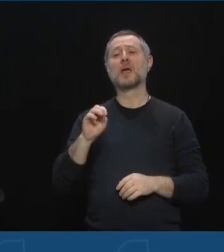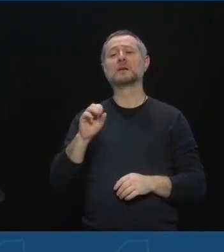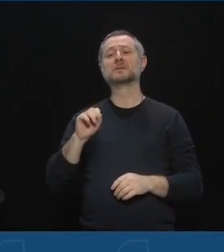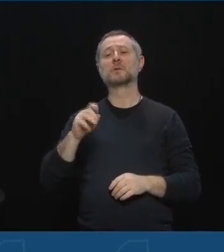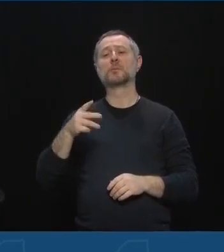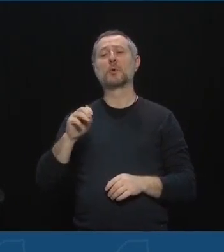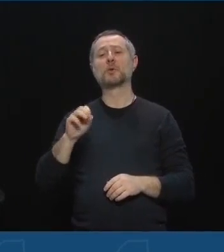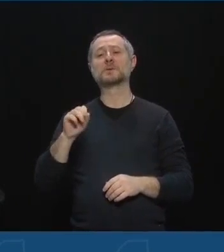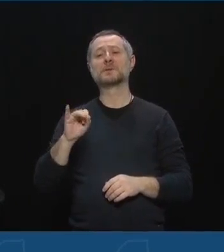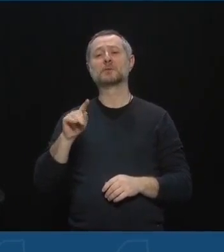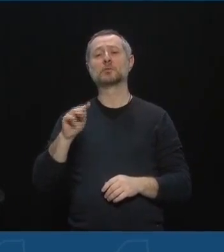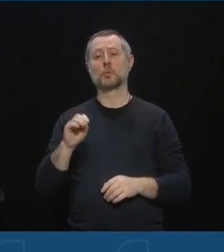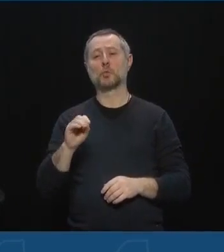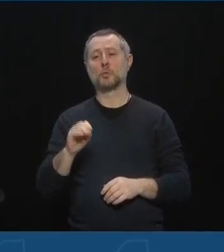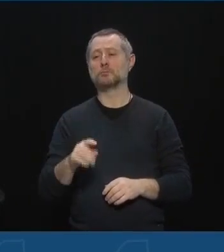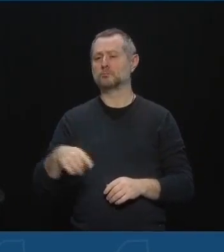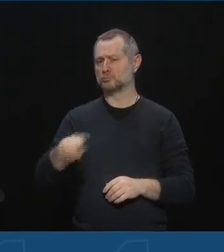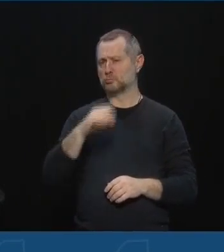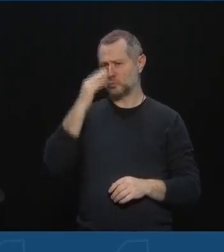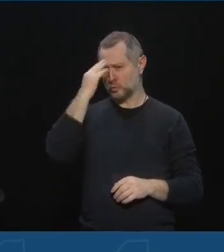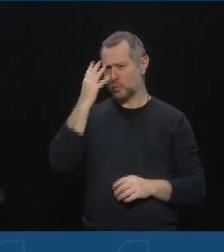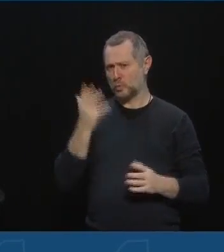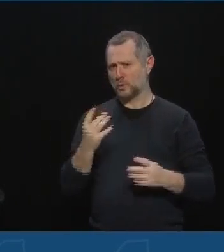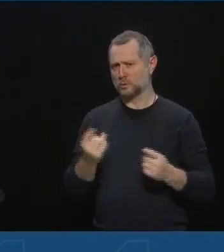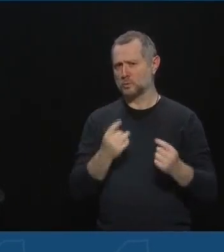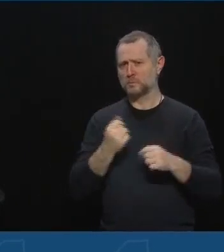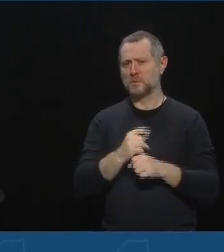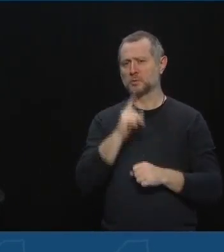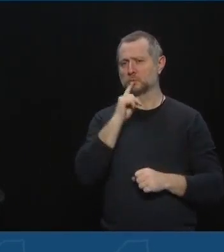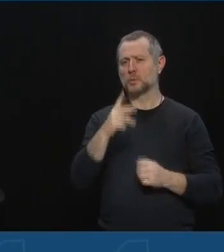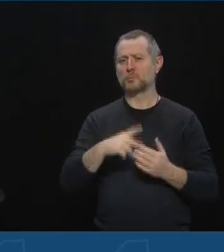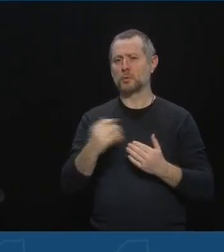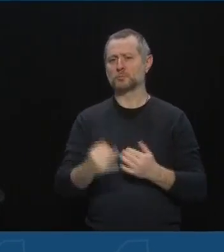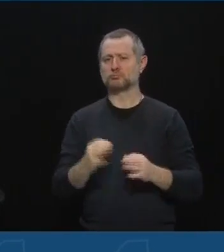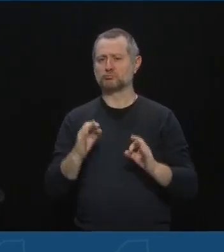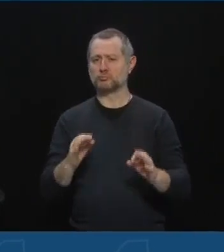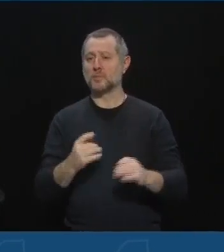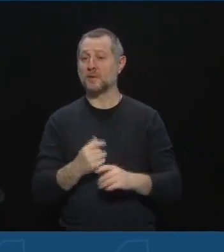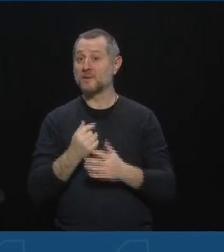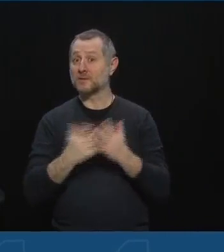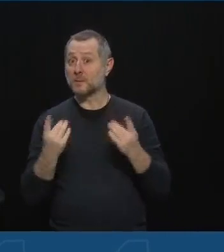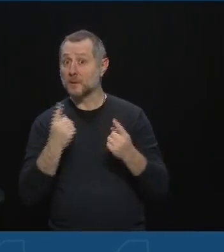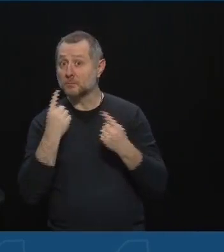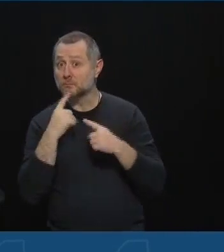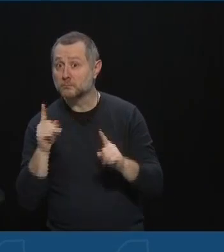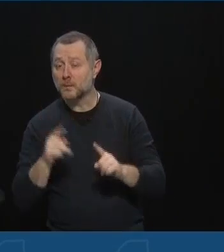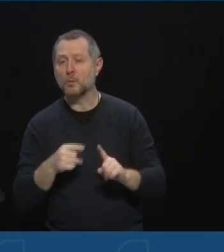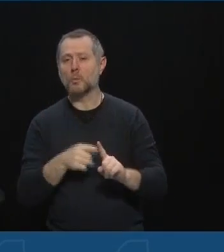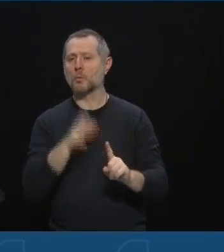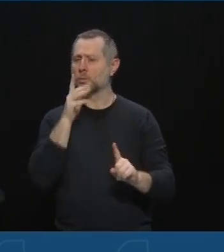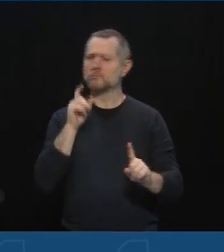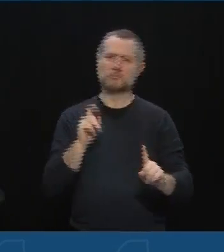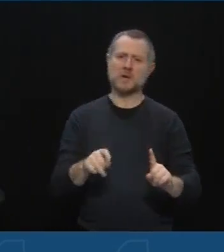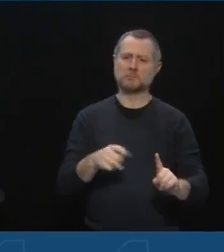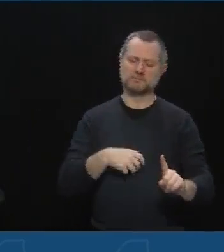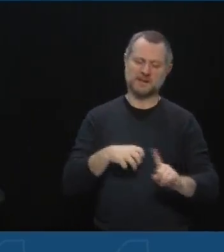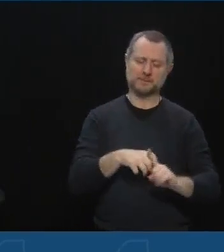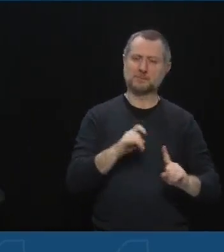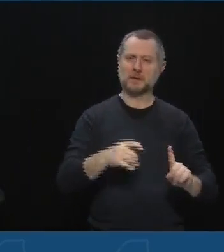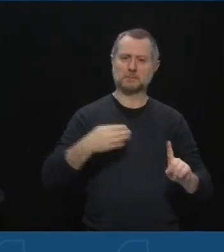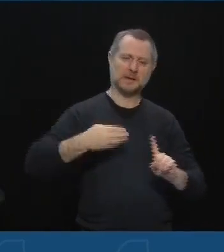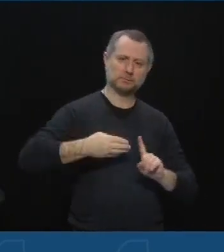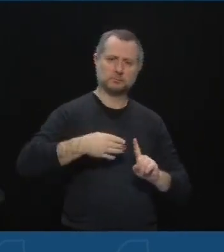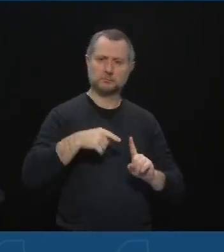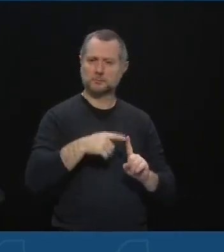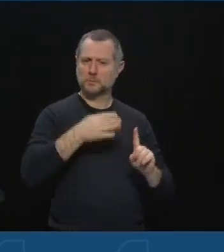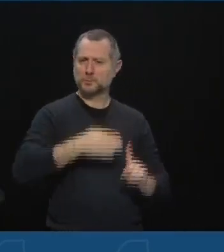the projects that are important, that are meritorious. So if you want to get something done, get that guy's phone number and just call him as often as you like. So